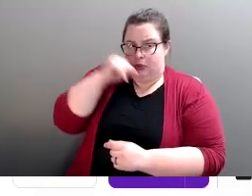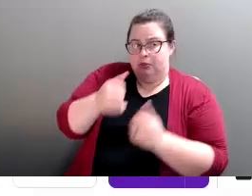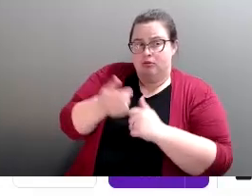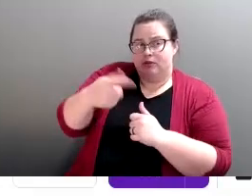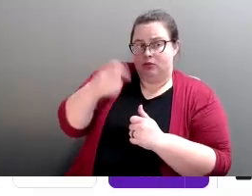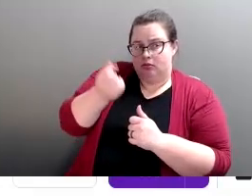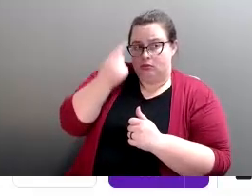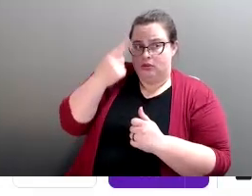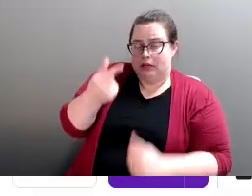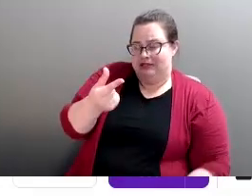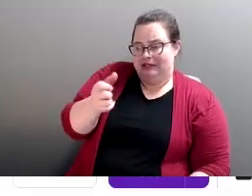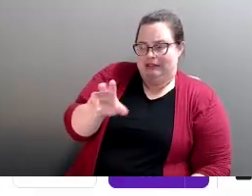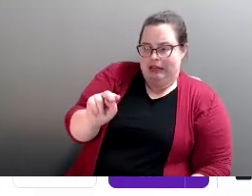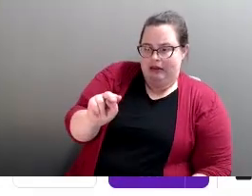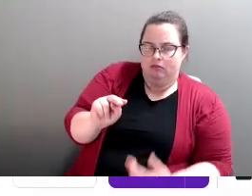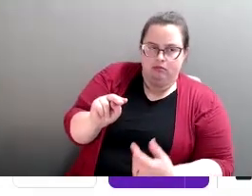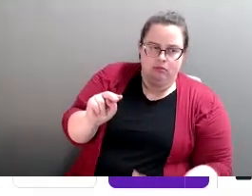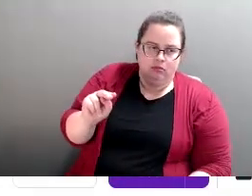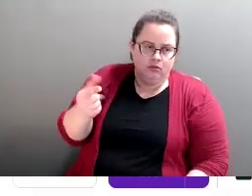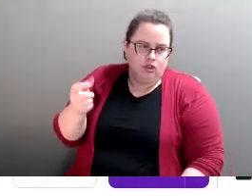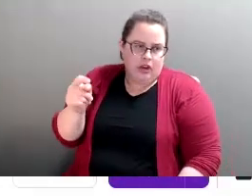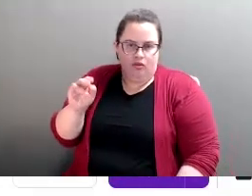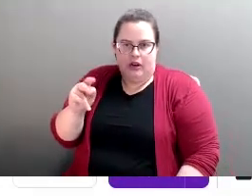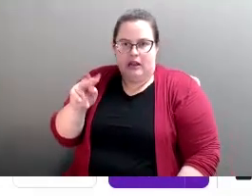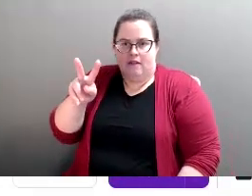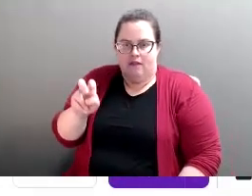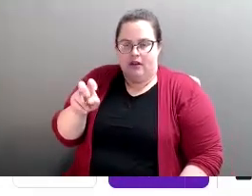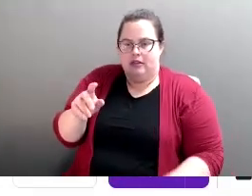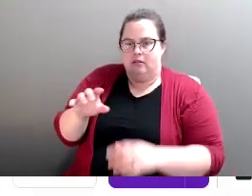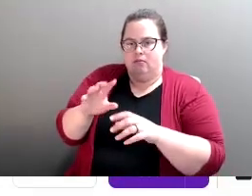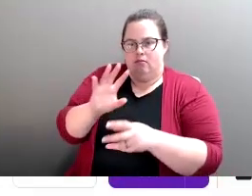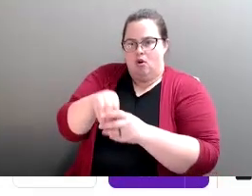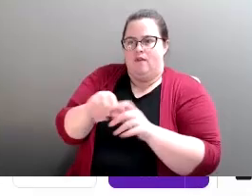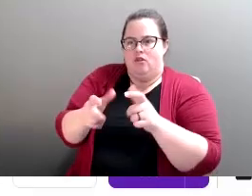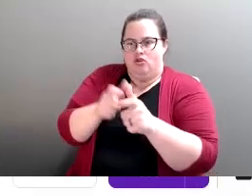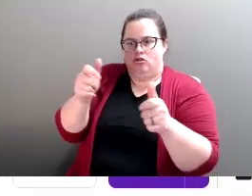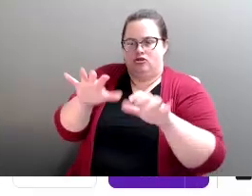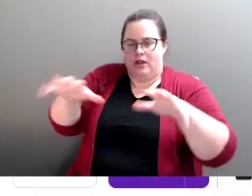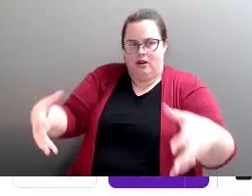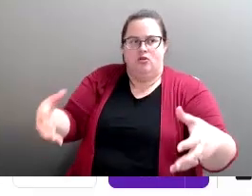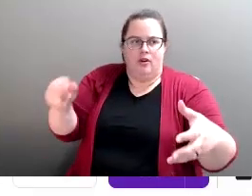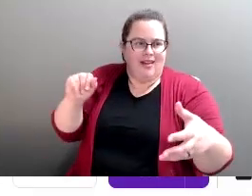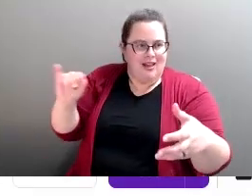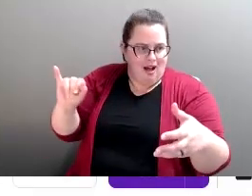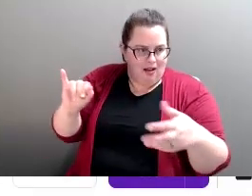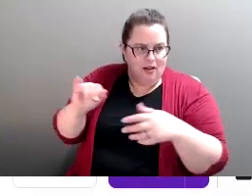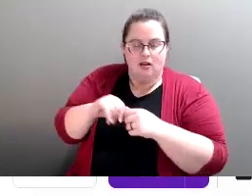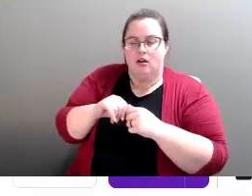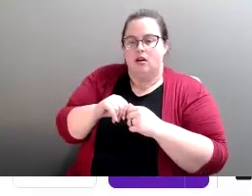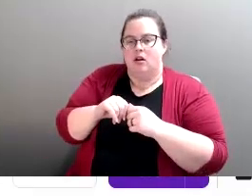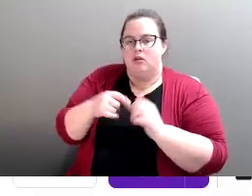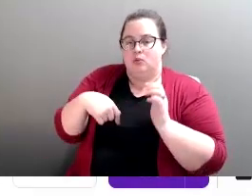don't, so it's generative AI, and it's part of the larger category of AI. There are definitely, we're seeing